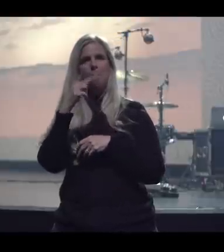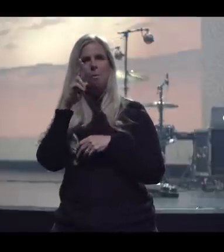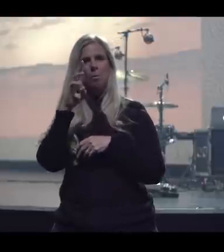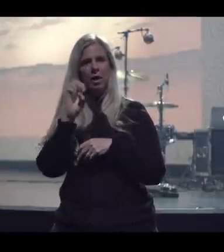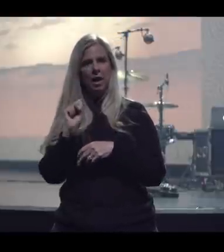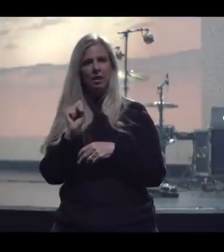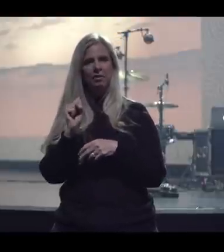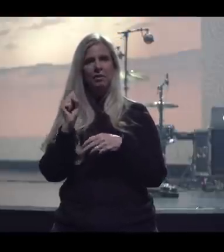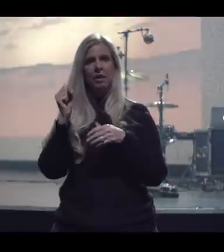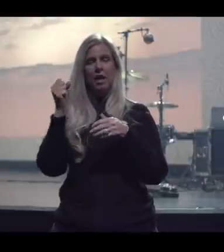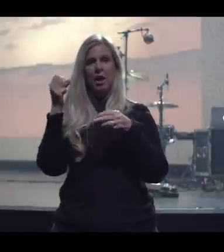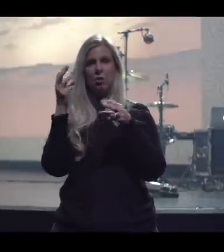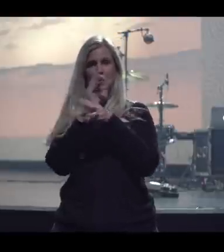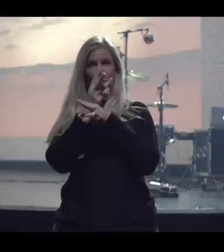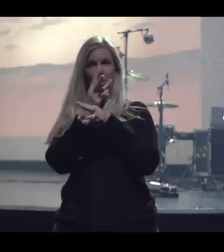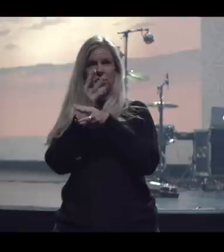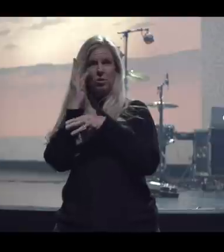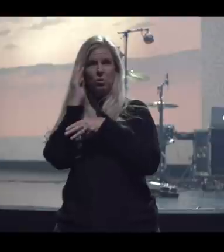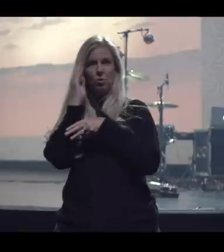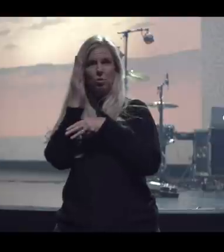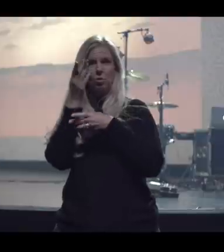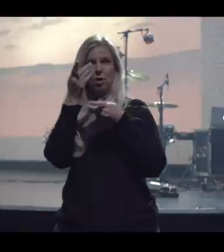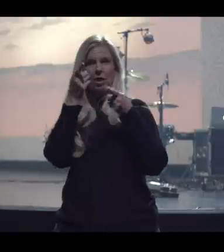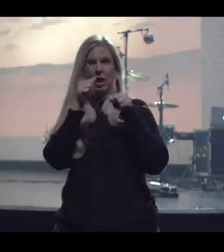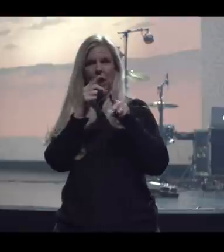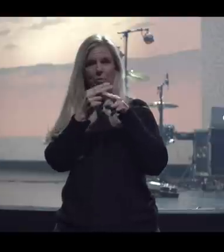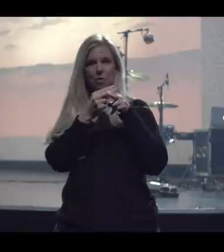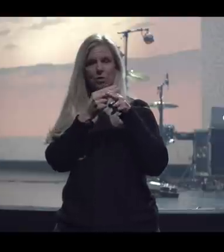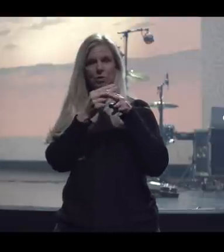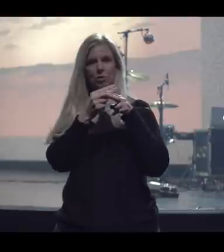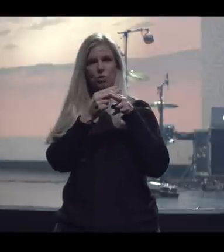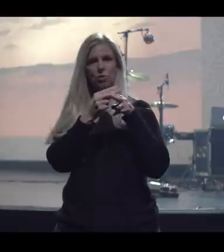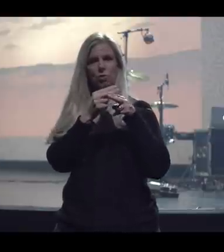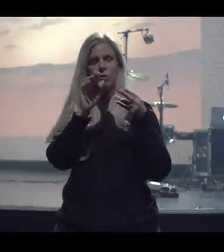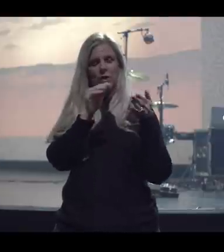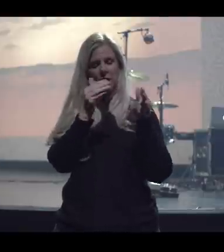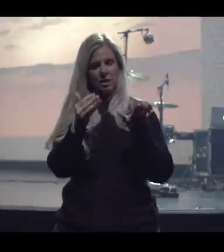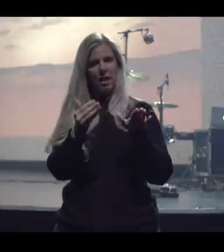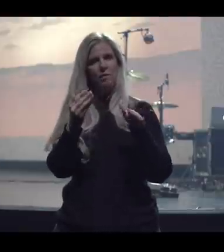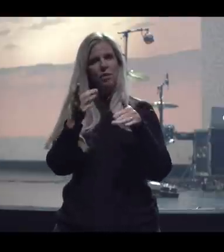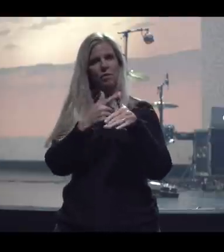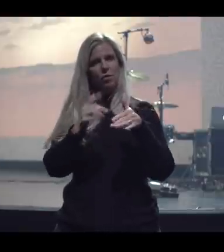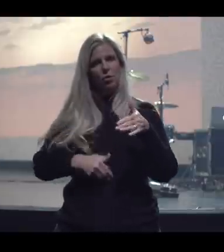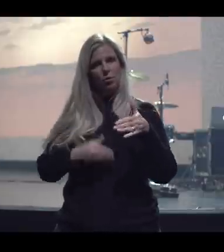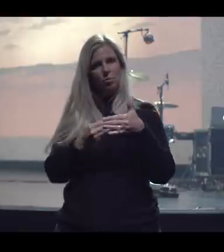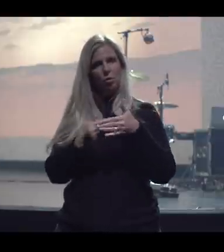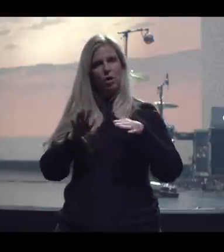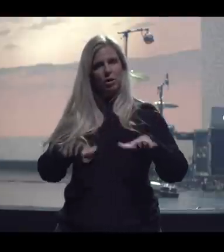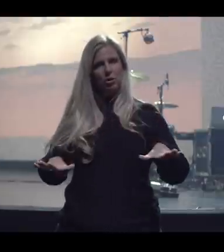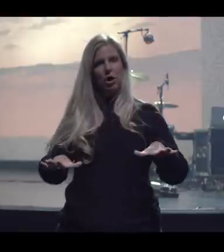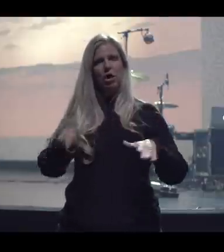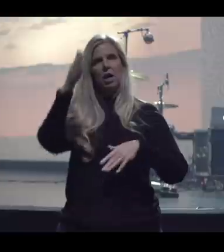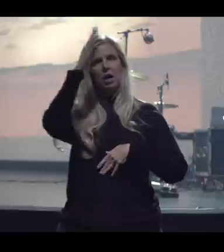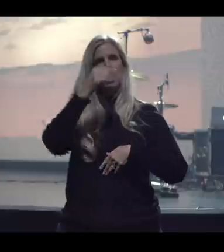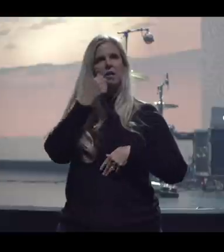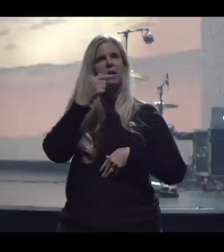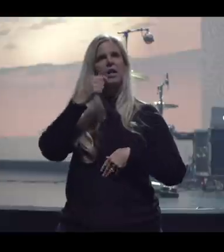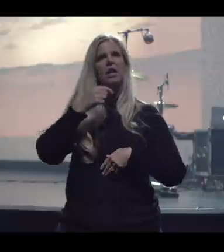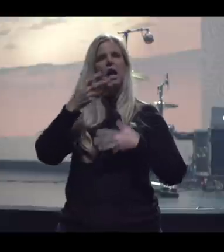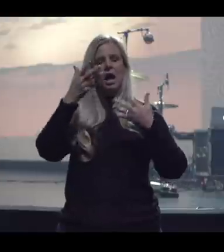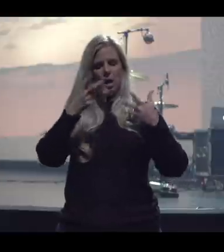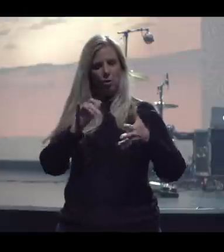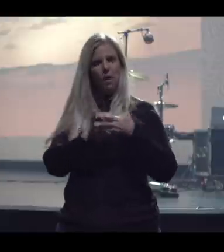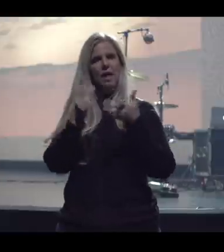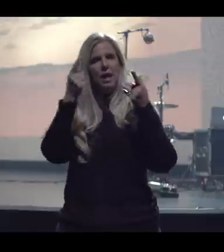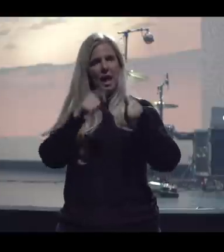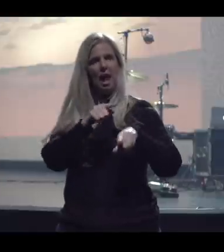all. The death of a firstborn child. And God said, "I don't want any of you to lose a child. So here's